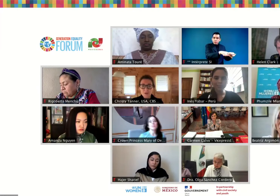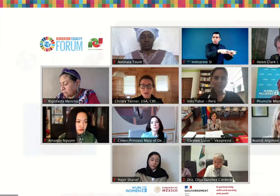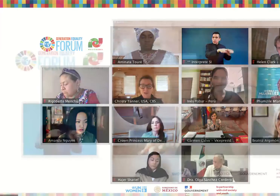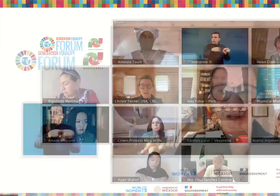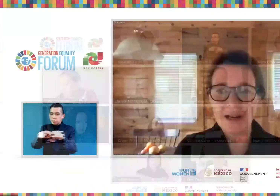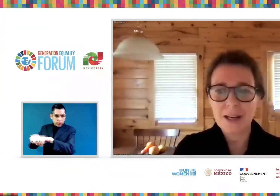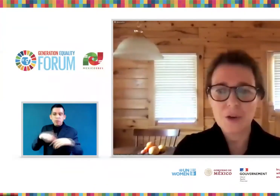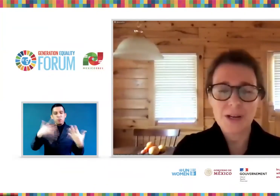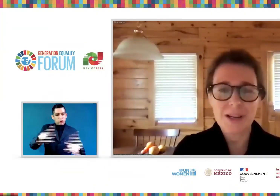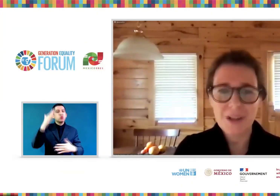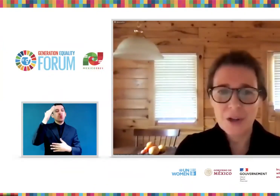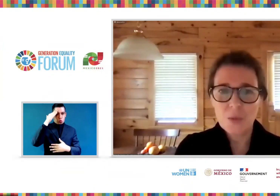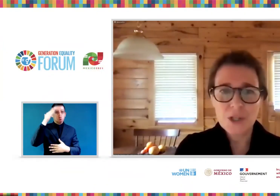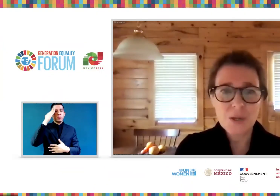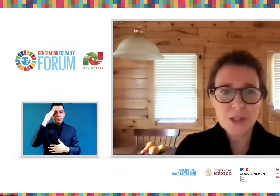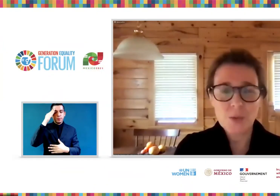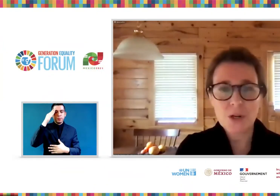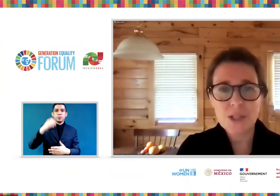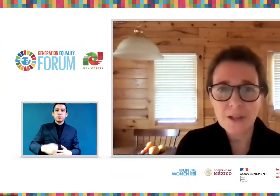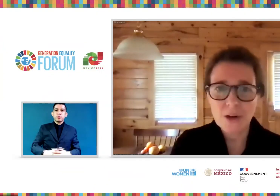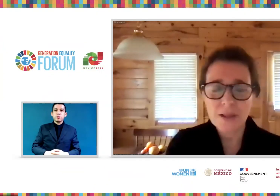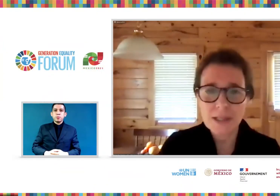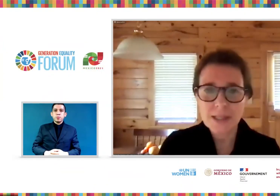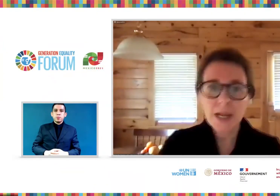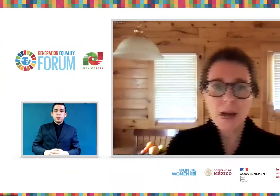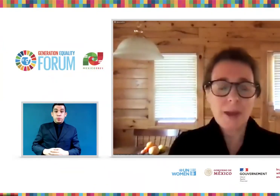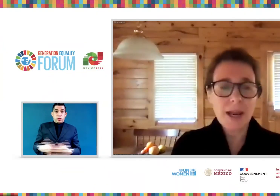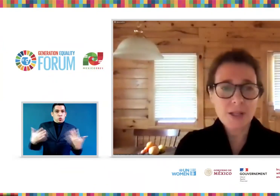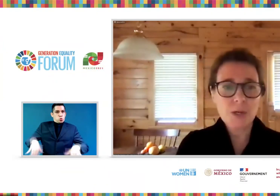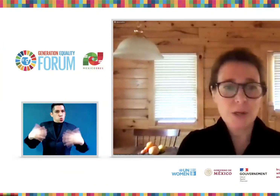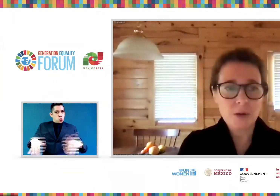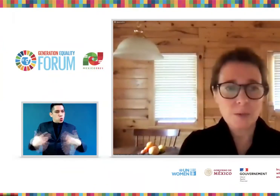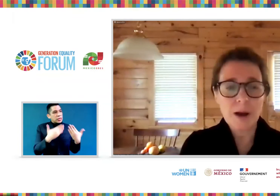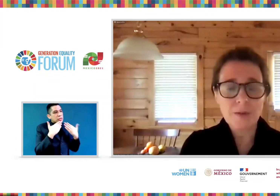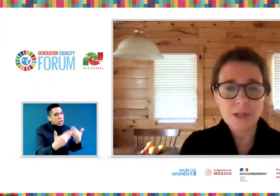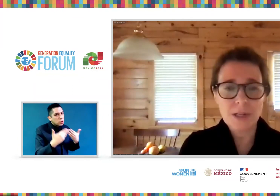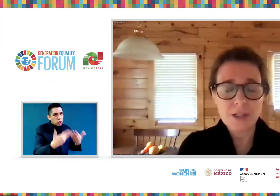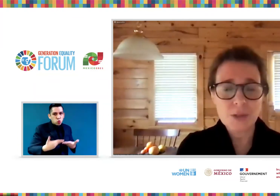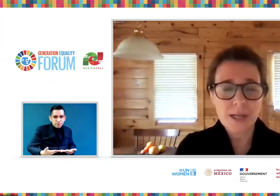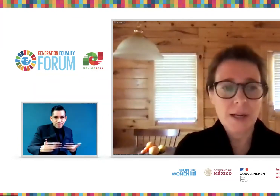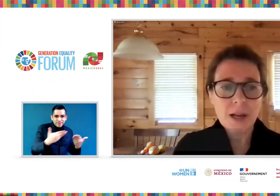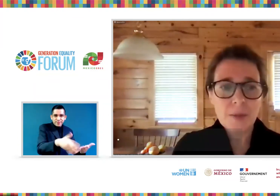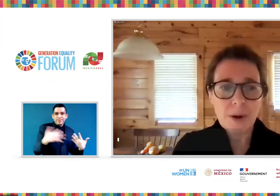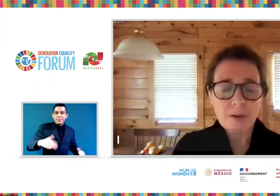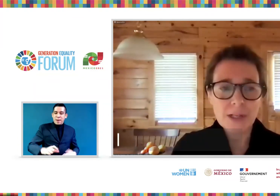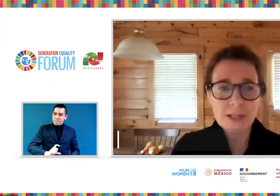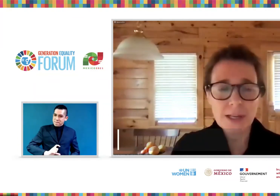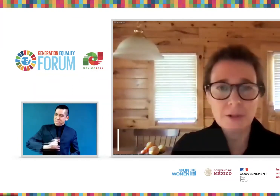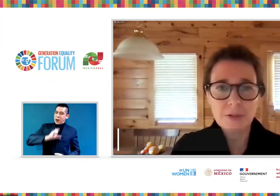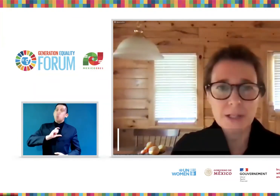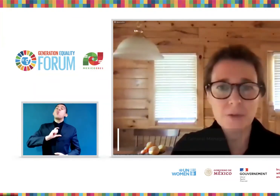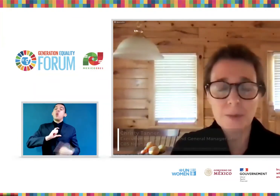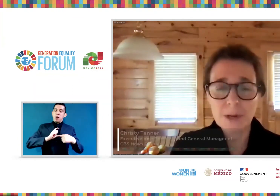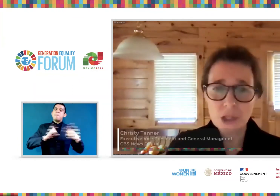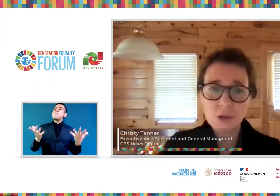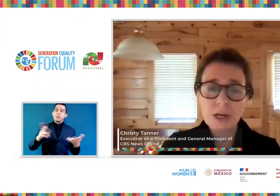here, and I agree. We do need to work together on this. And as we know, poverty, as you said, poverty does have the face